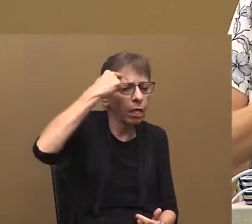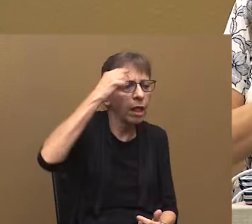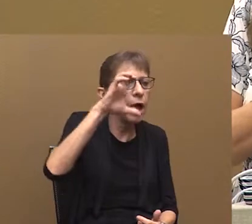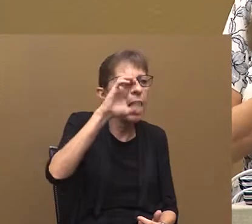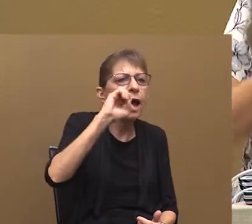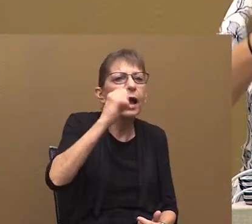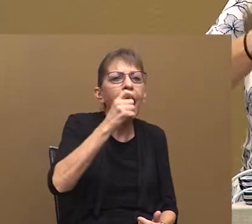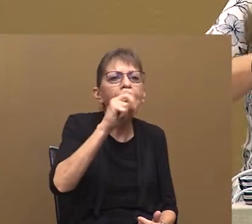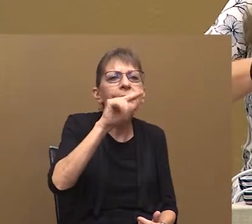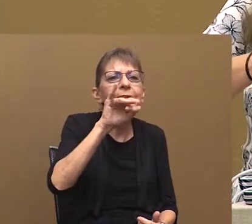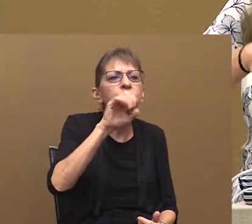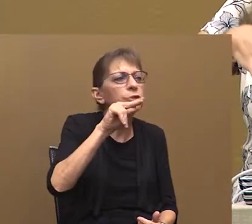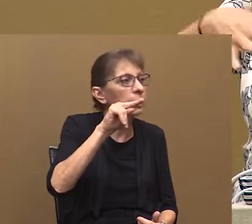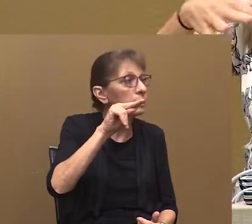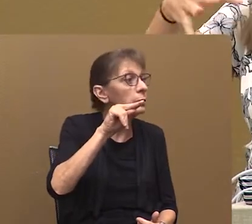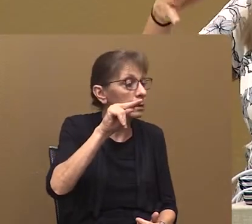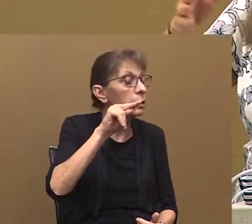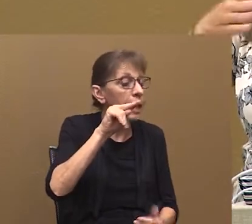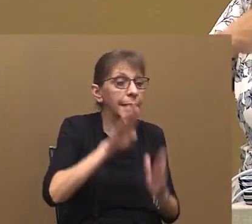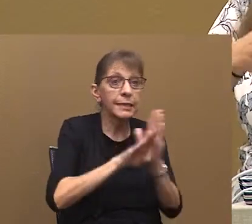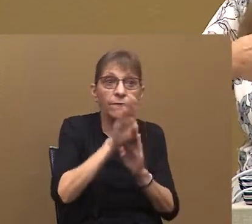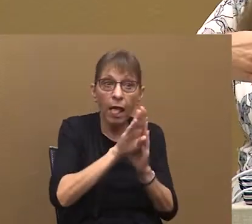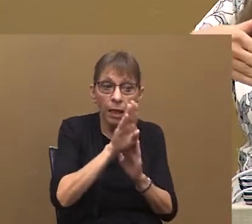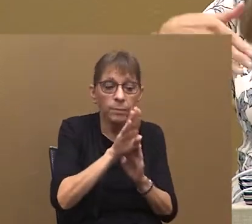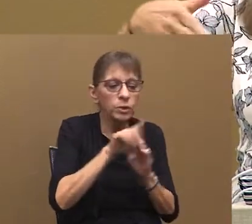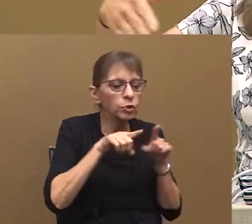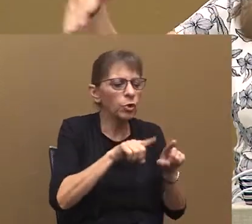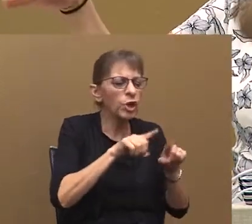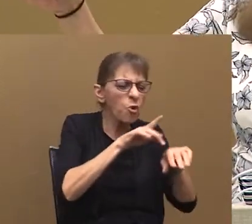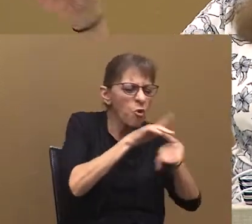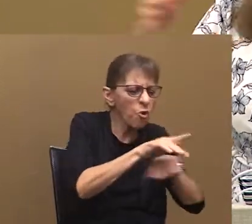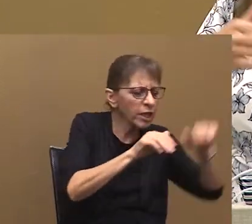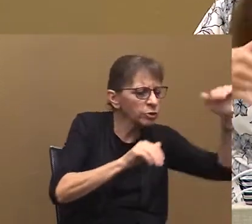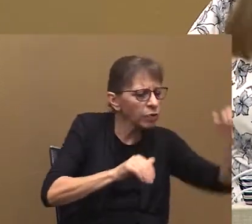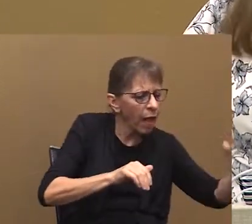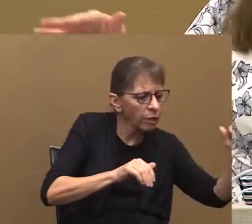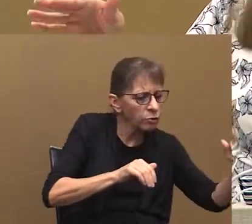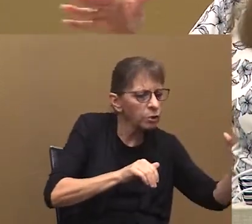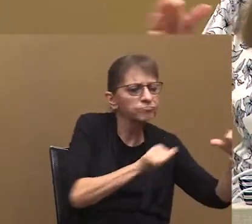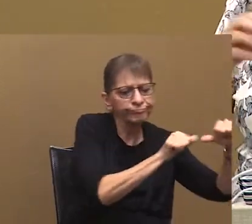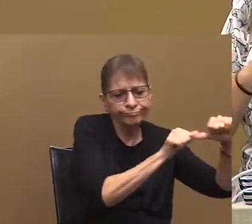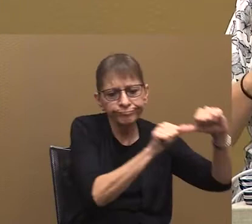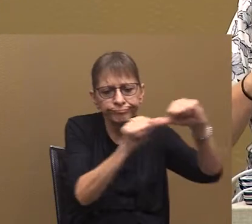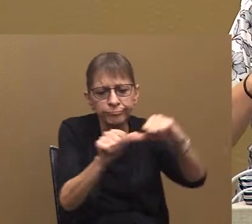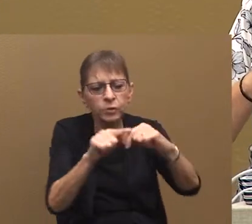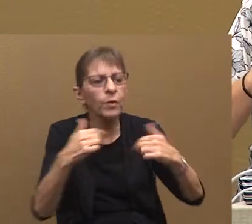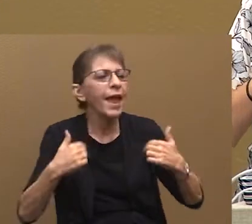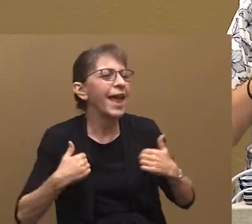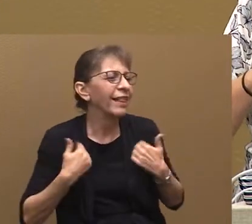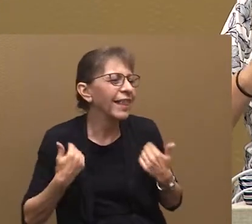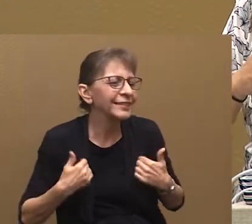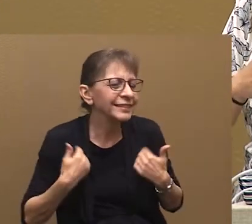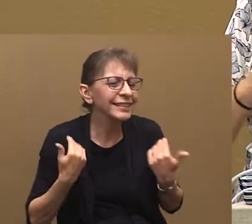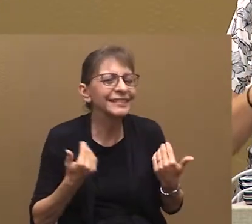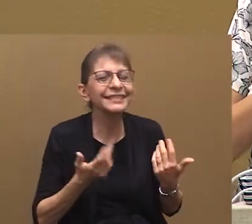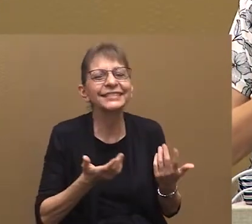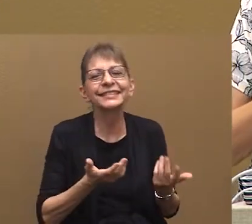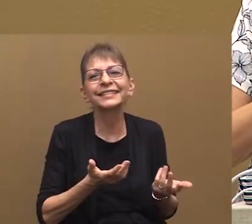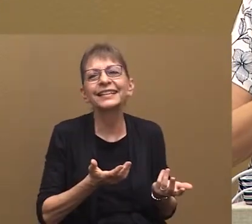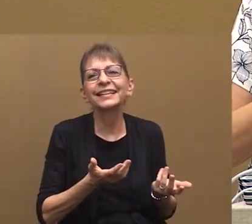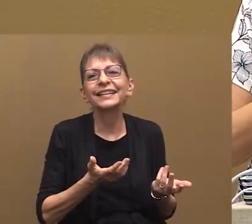cognition. It develops in early childhood and continues on through adolescence,